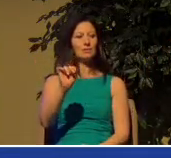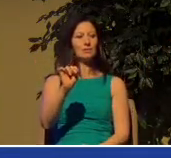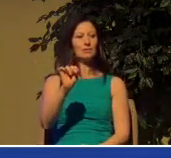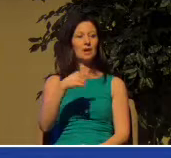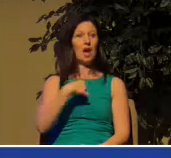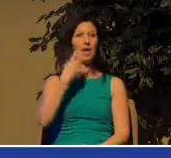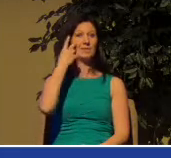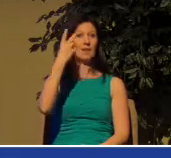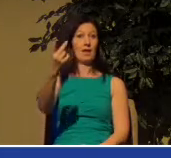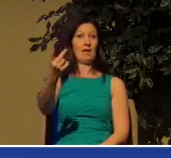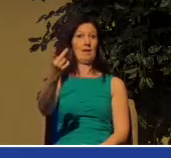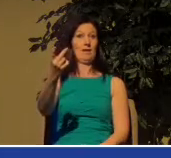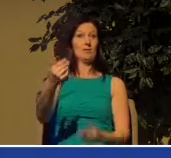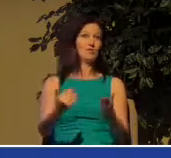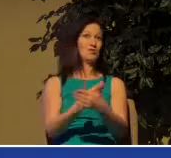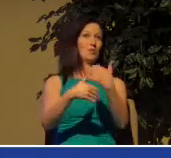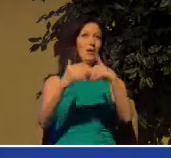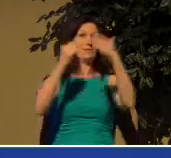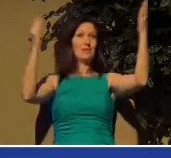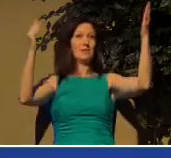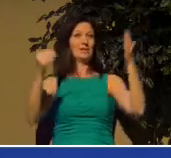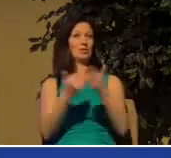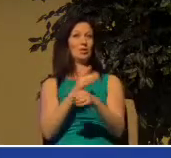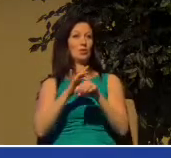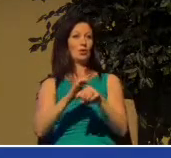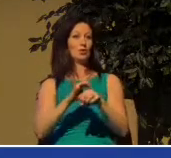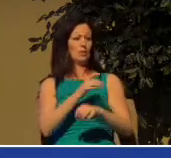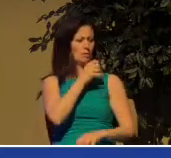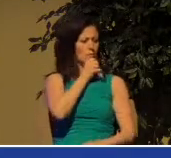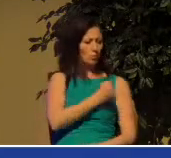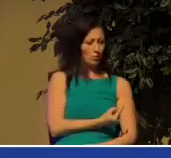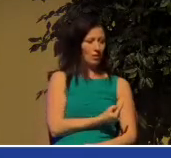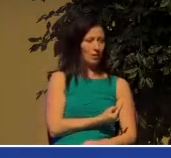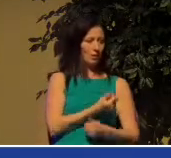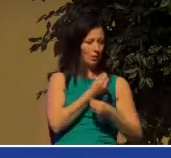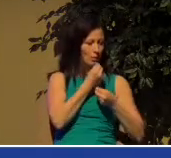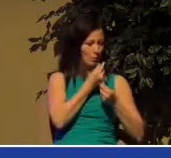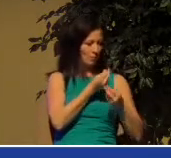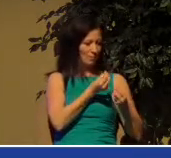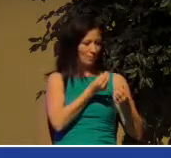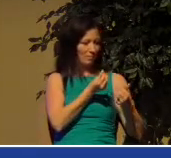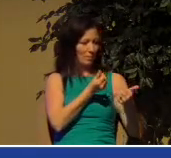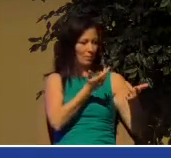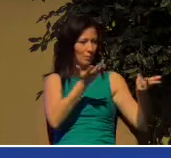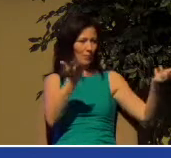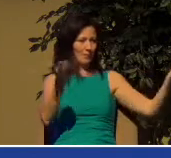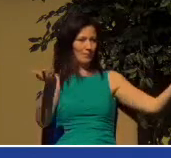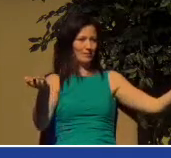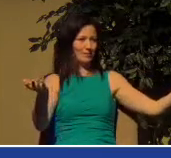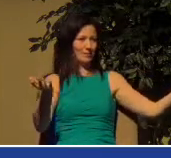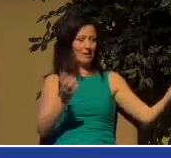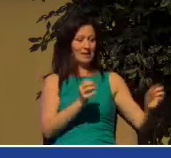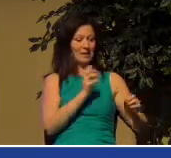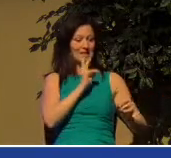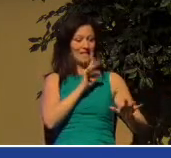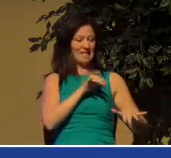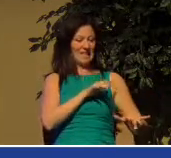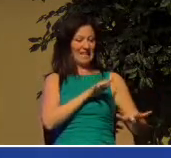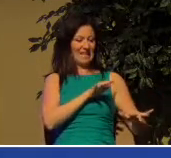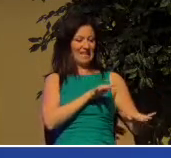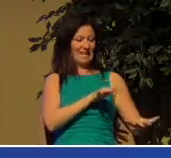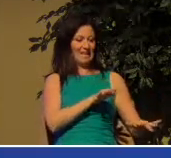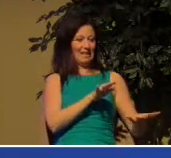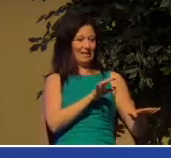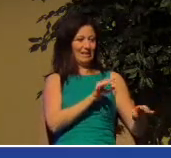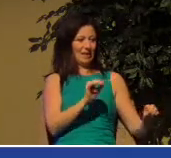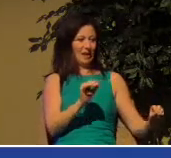had passed away, and there was no longer any sea. The sea there, you might recall,